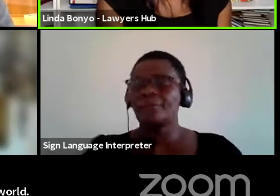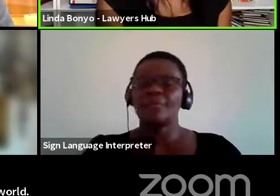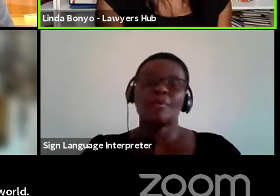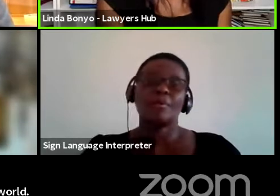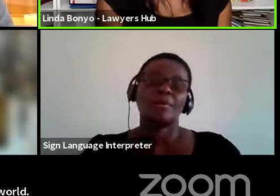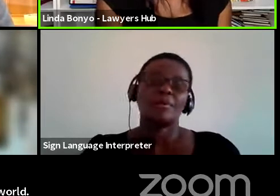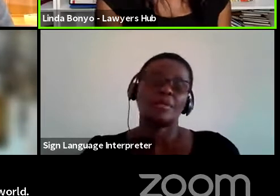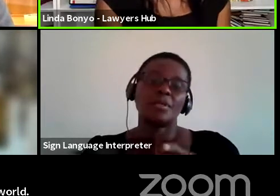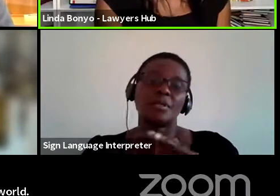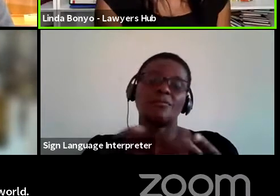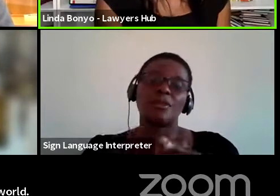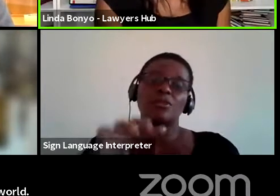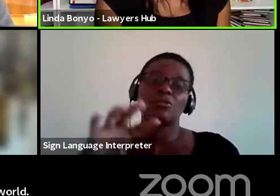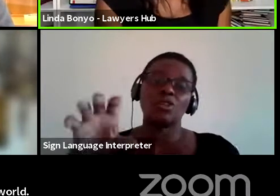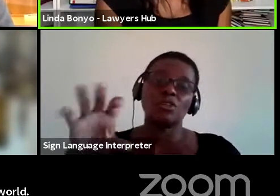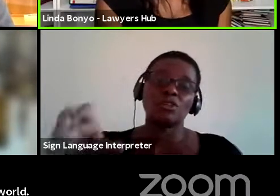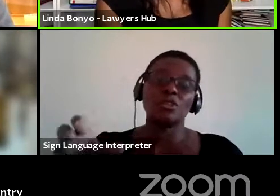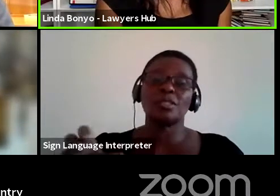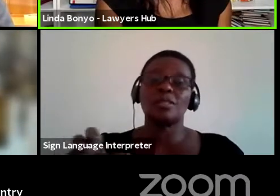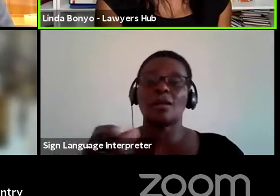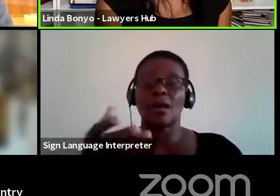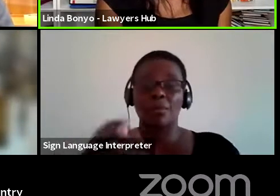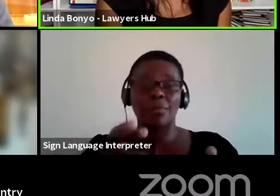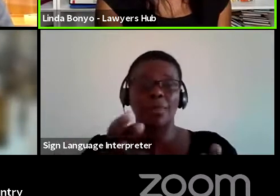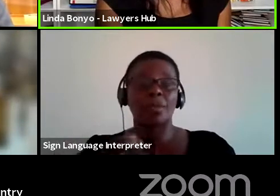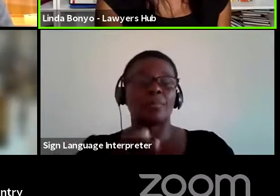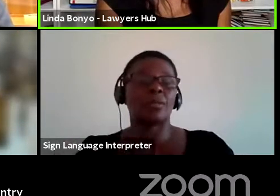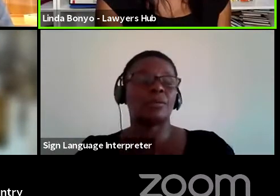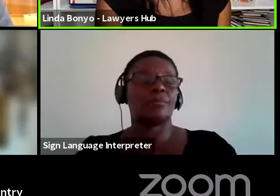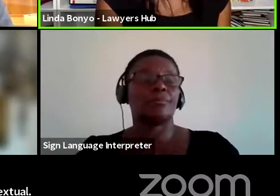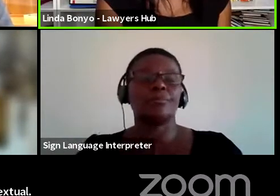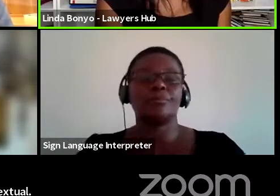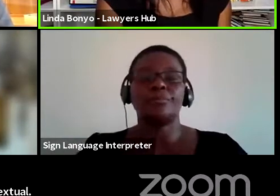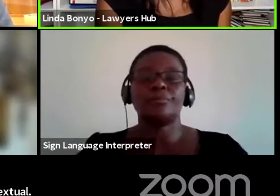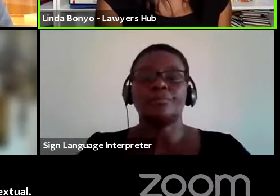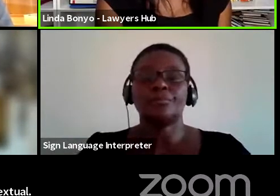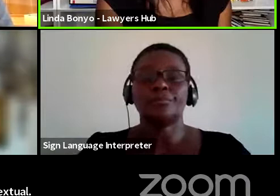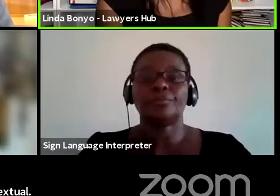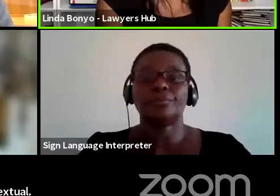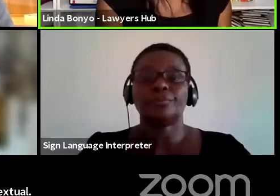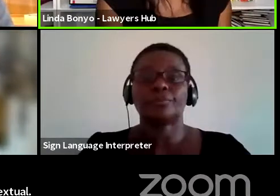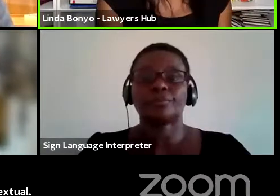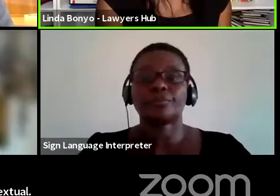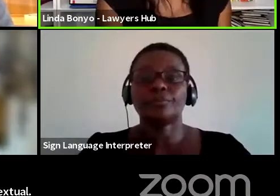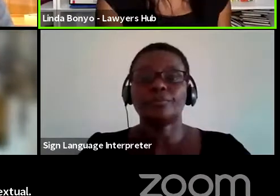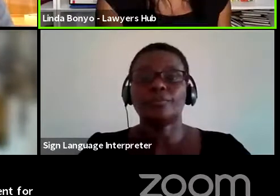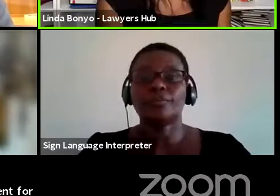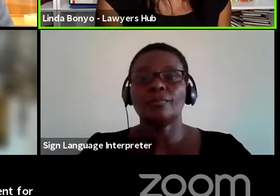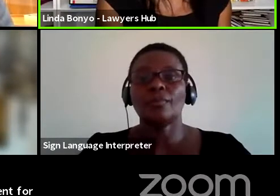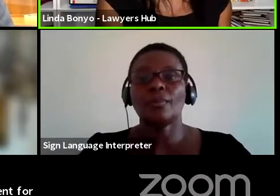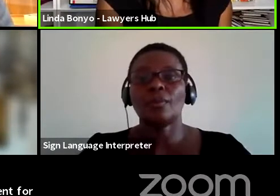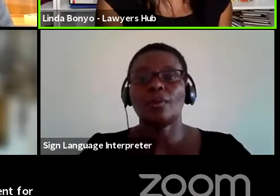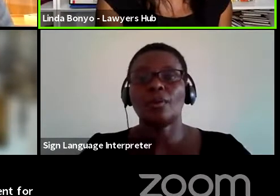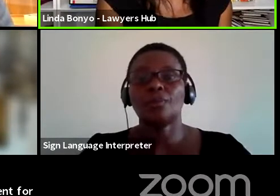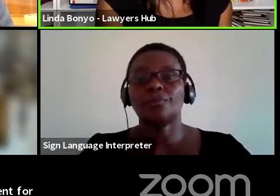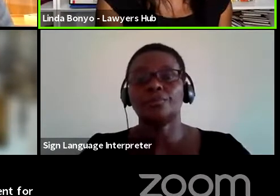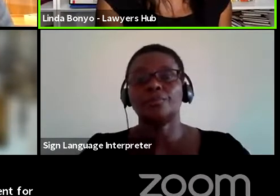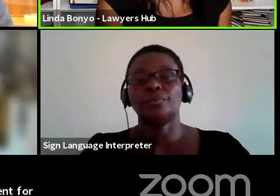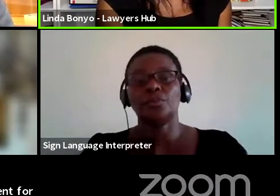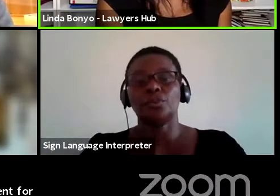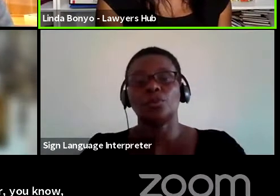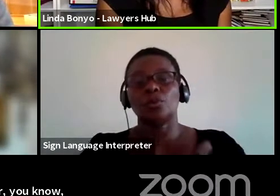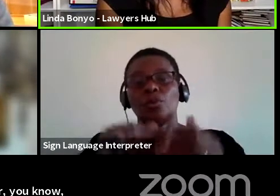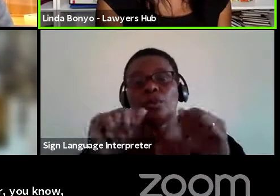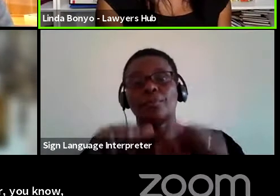moderation is very contextual. And so more and more there's requirement for, platforms